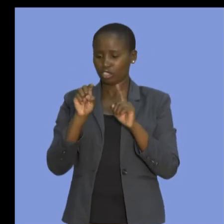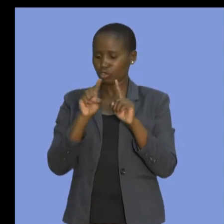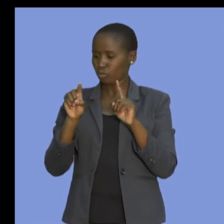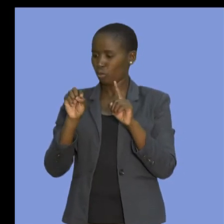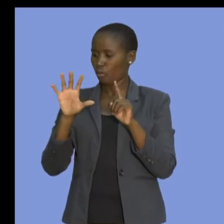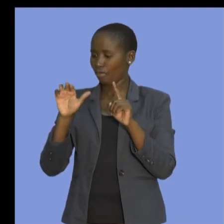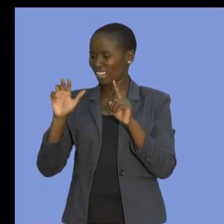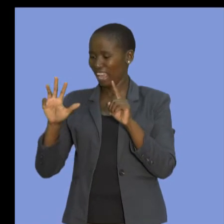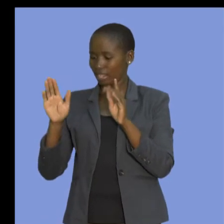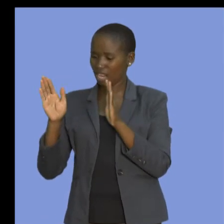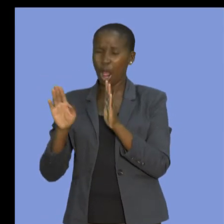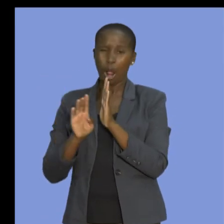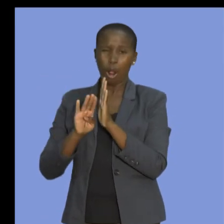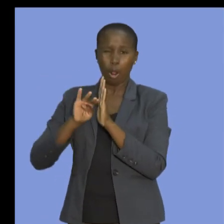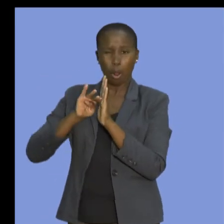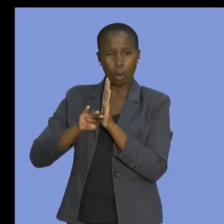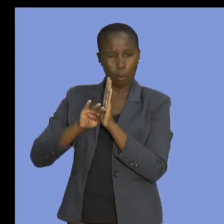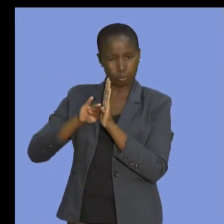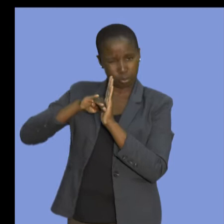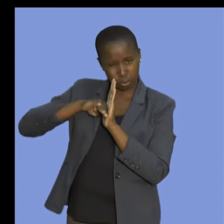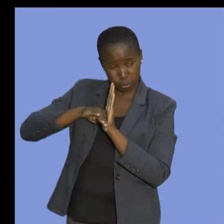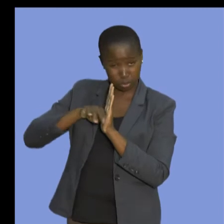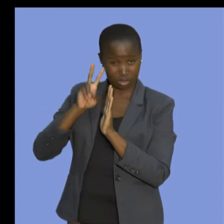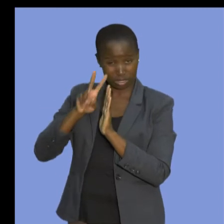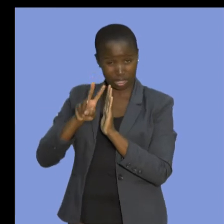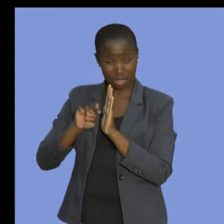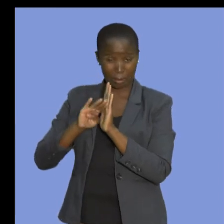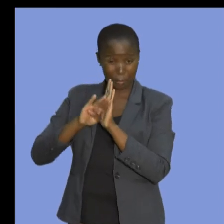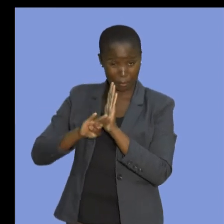this chart.